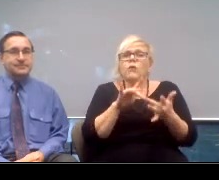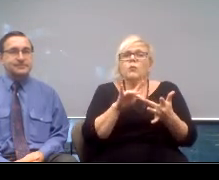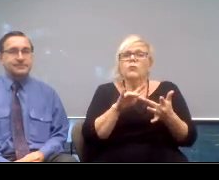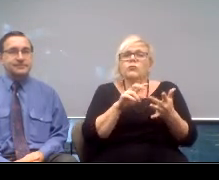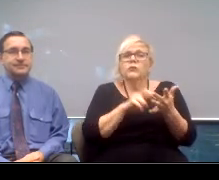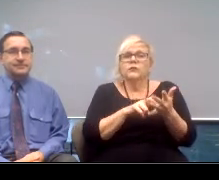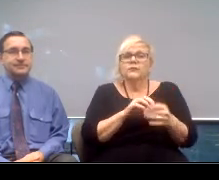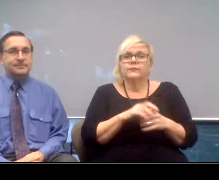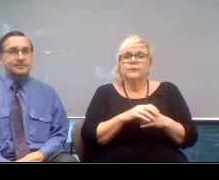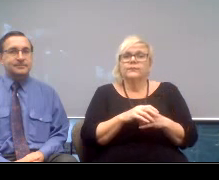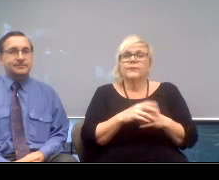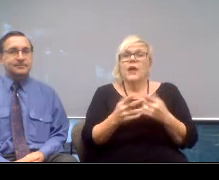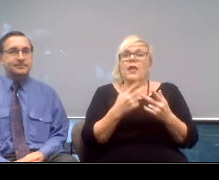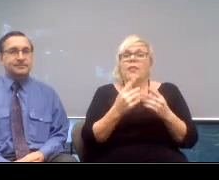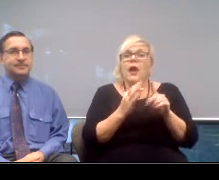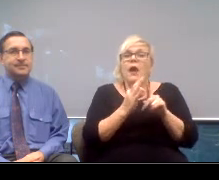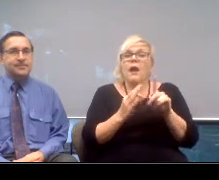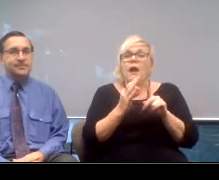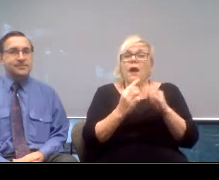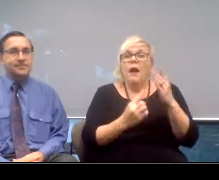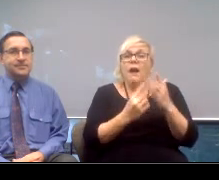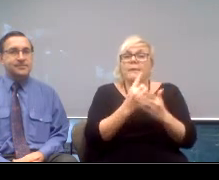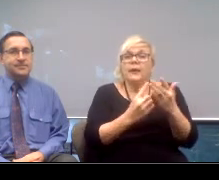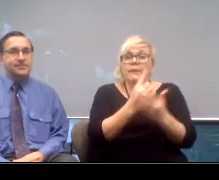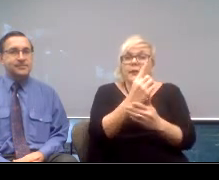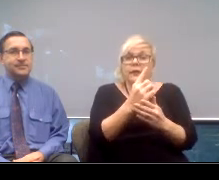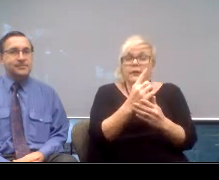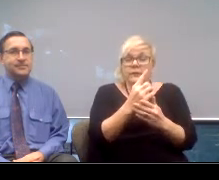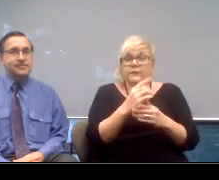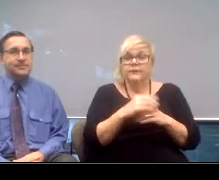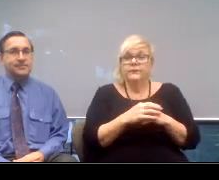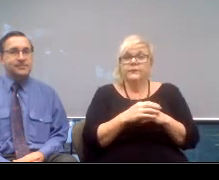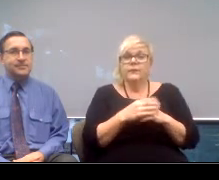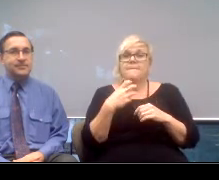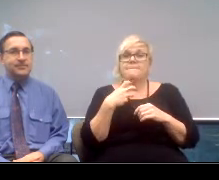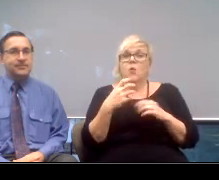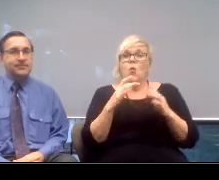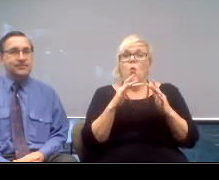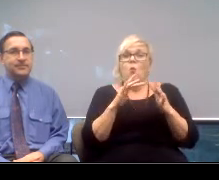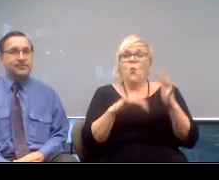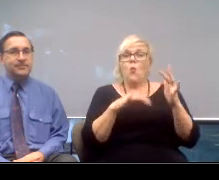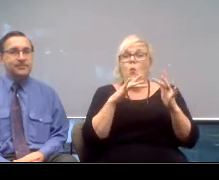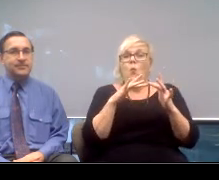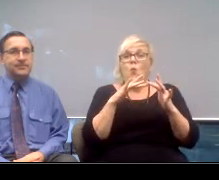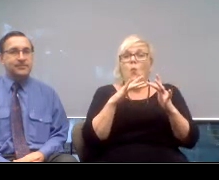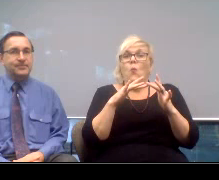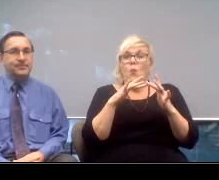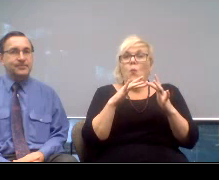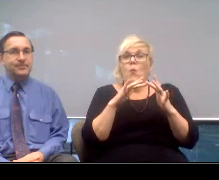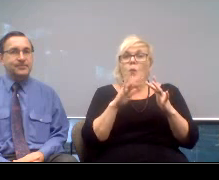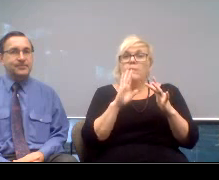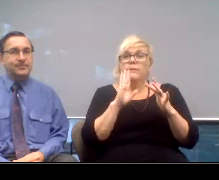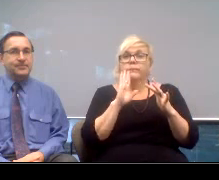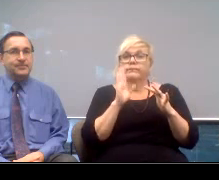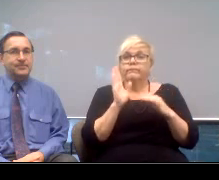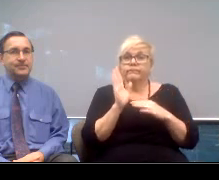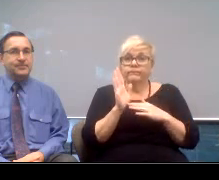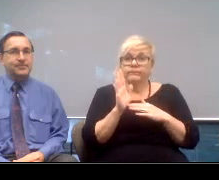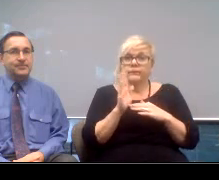Just a couple of upcoming events. We've got a few more webinars on during May, quite a busy month in